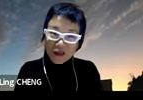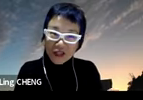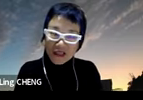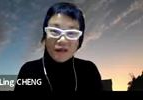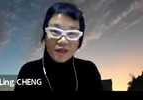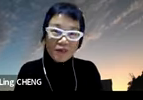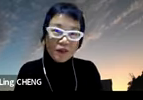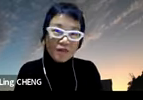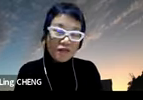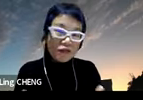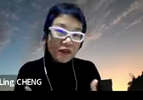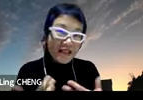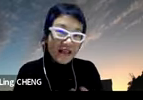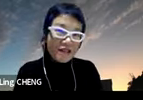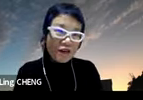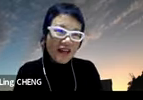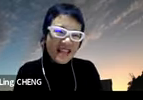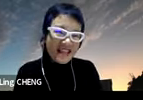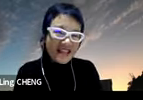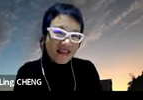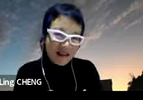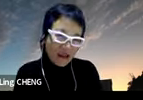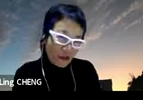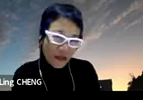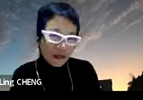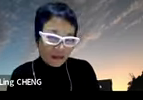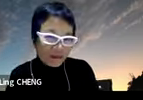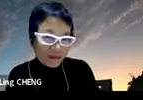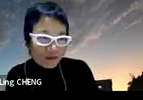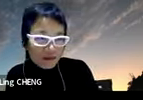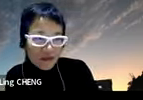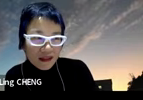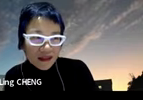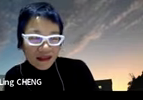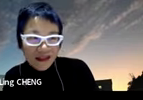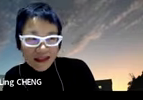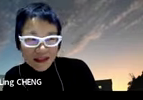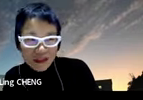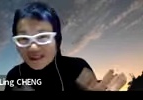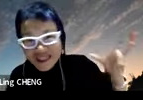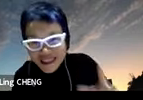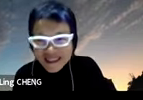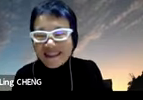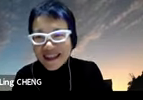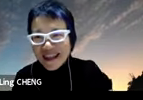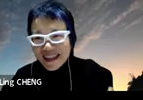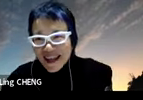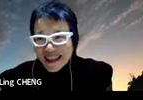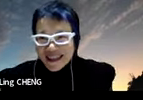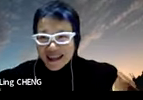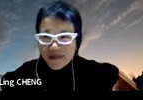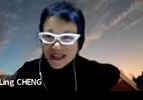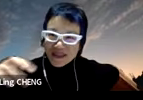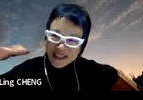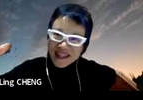lives, for these young people, but for their sense of identity as a Korean. And the conversation that I